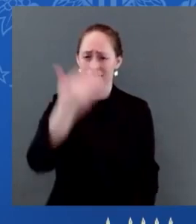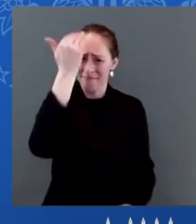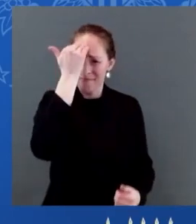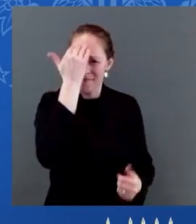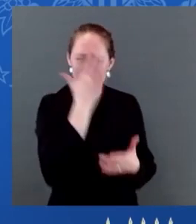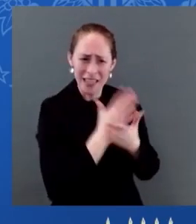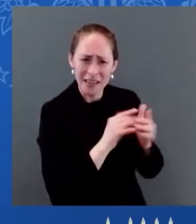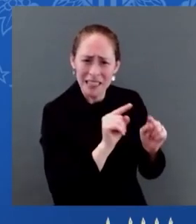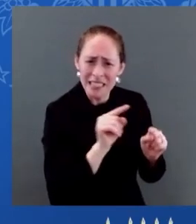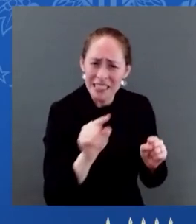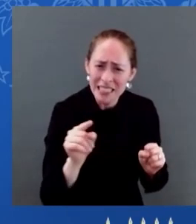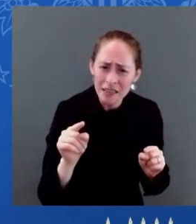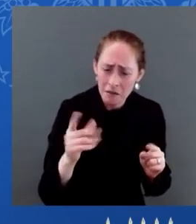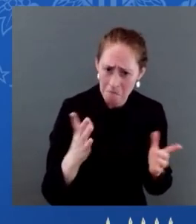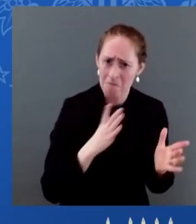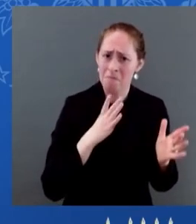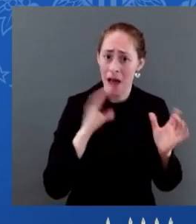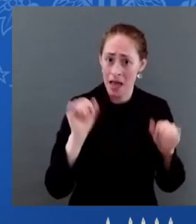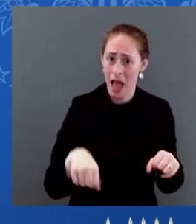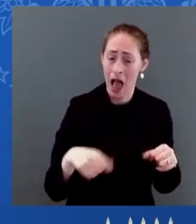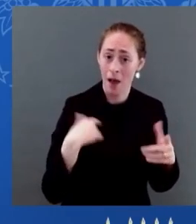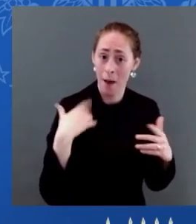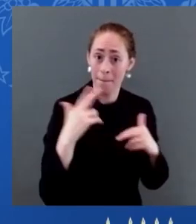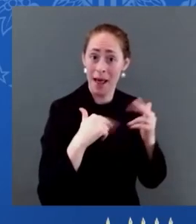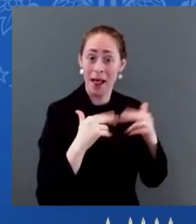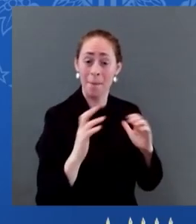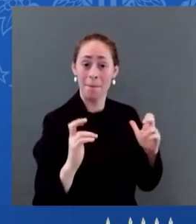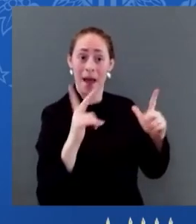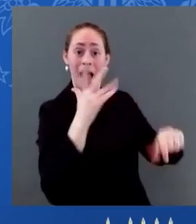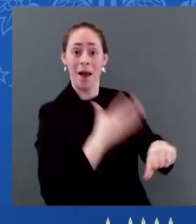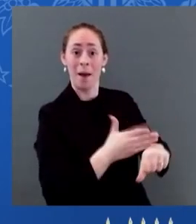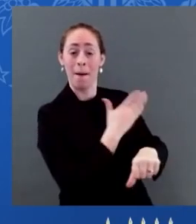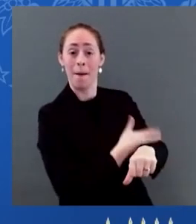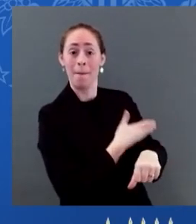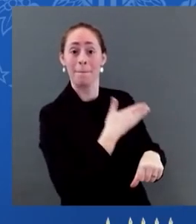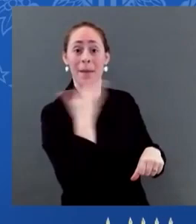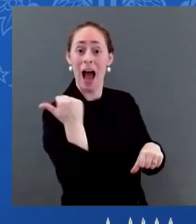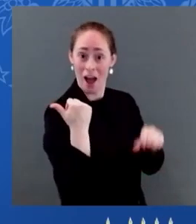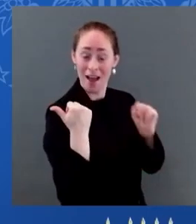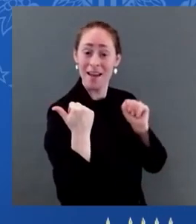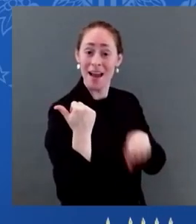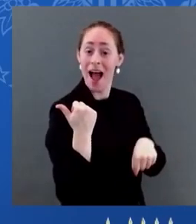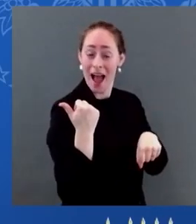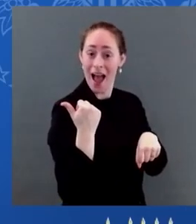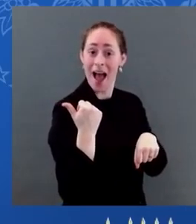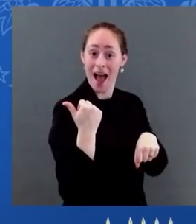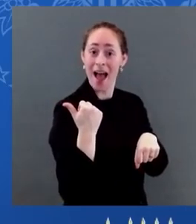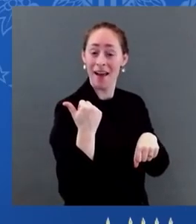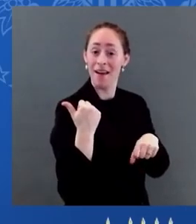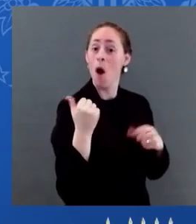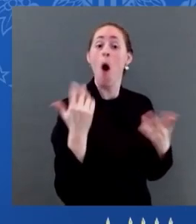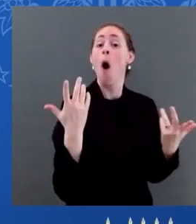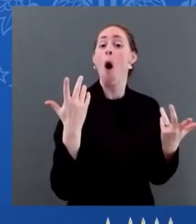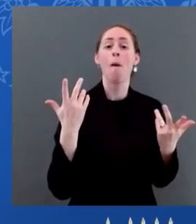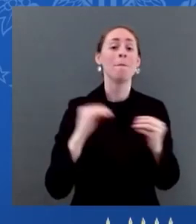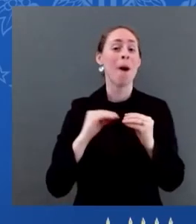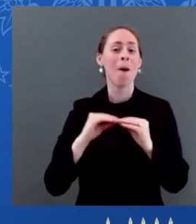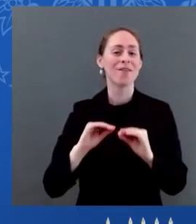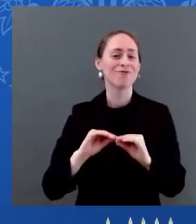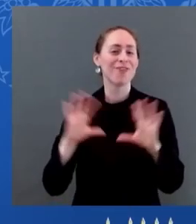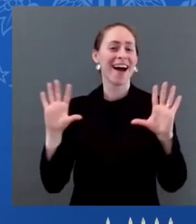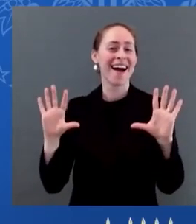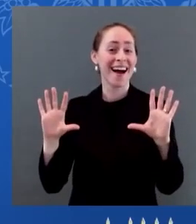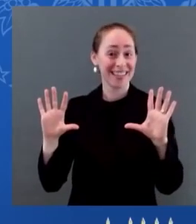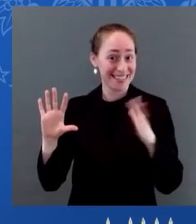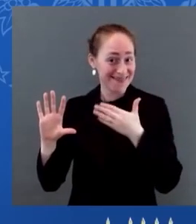So thank you all for being here as we proclaim the light and liberty that this is all about. And now I want to turn this